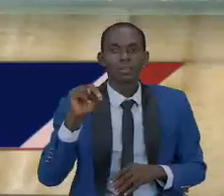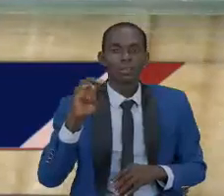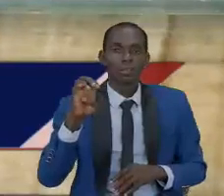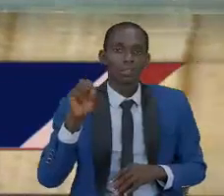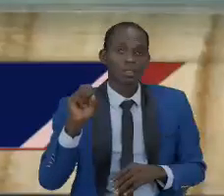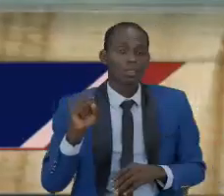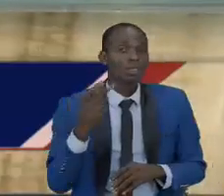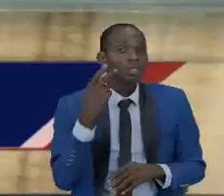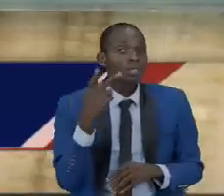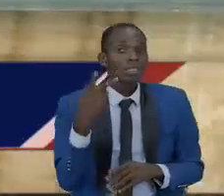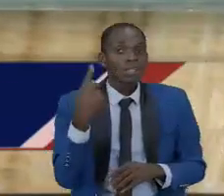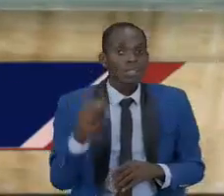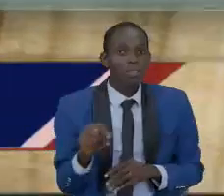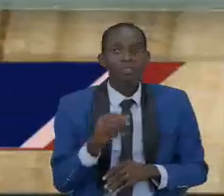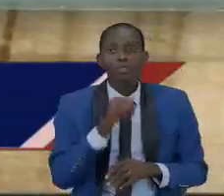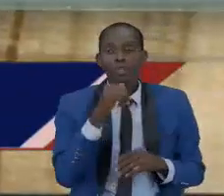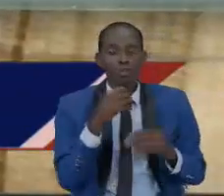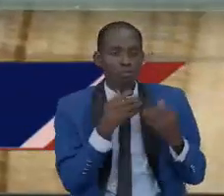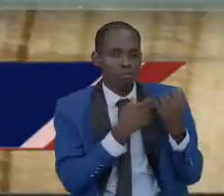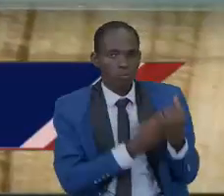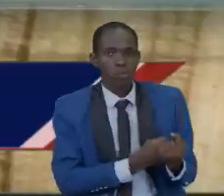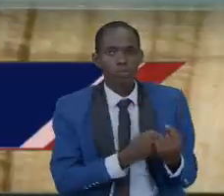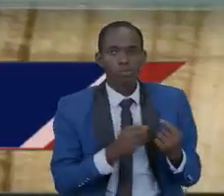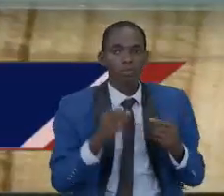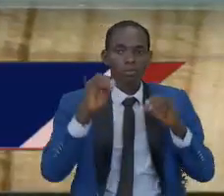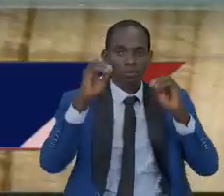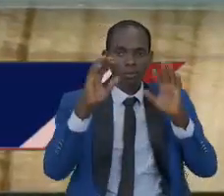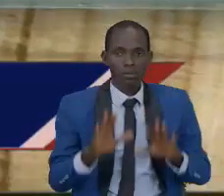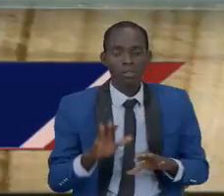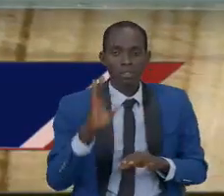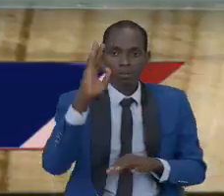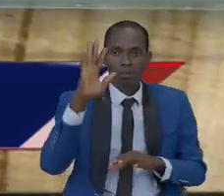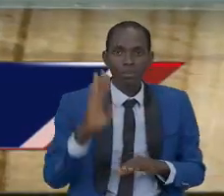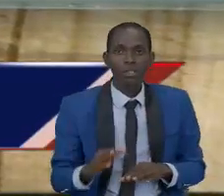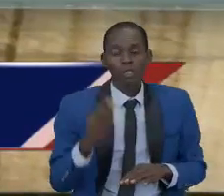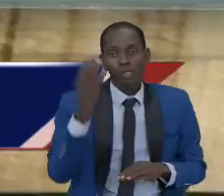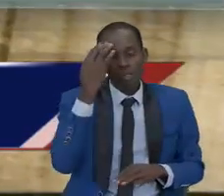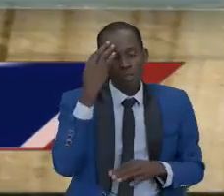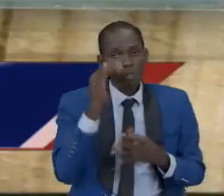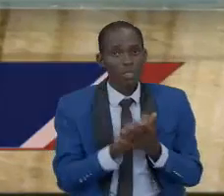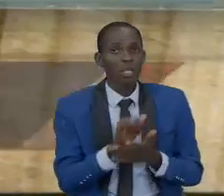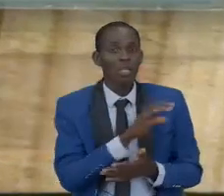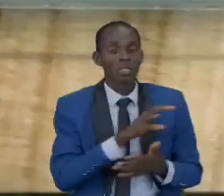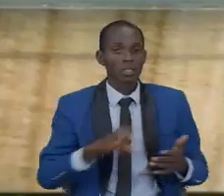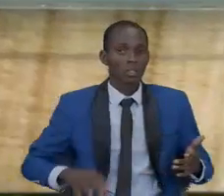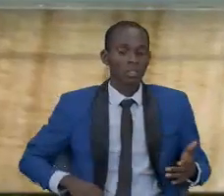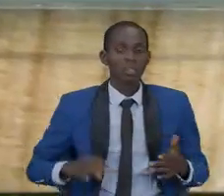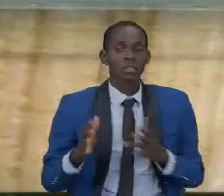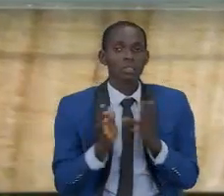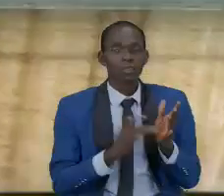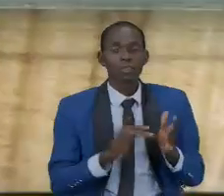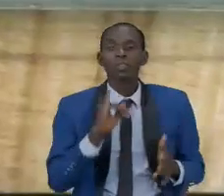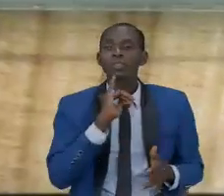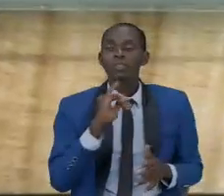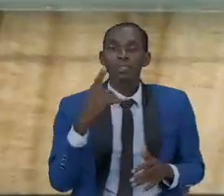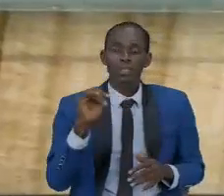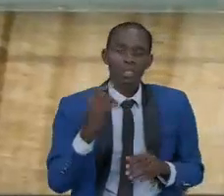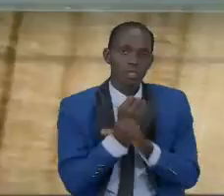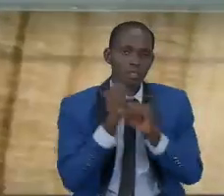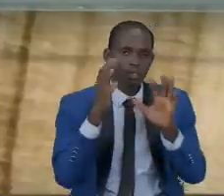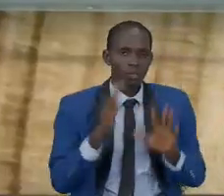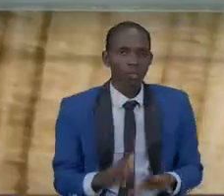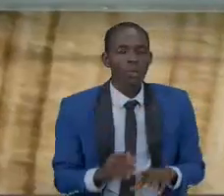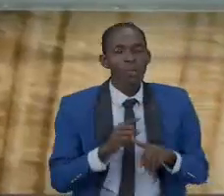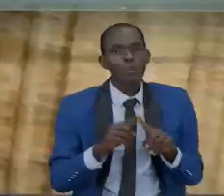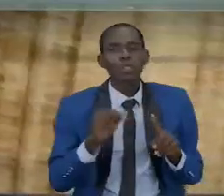that Christ and Christ Alone is the savior and nobody incorrigible and they keep on